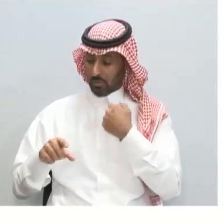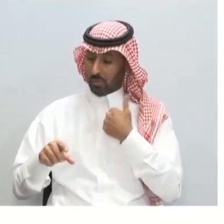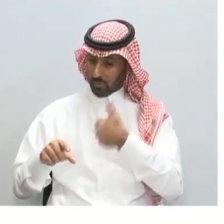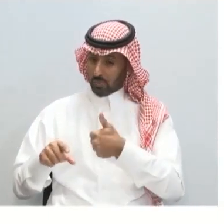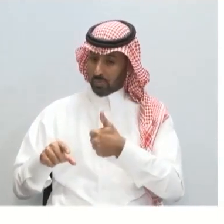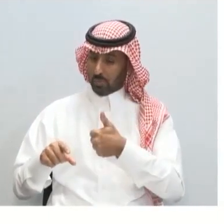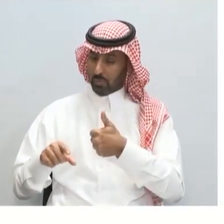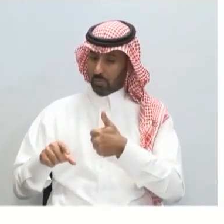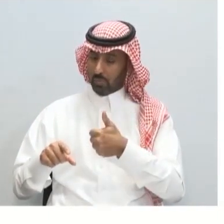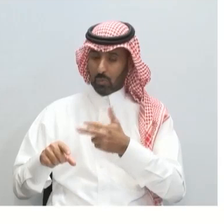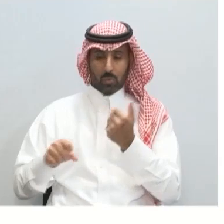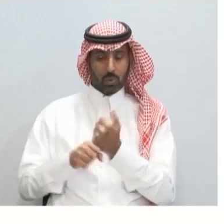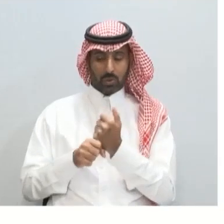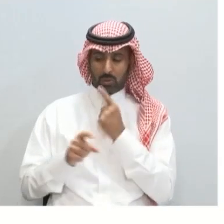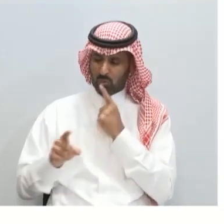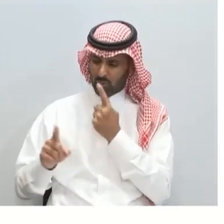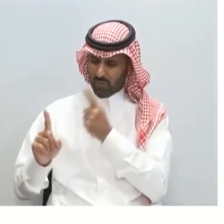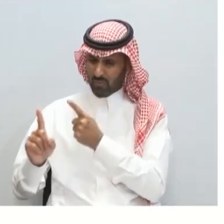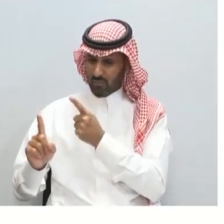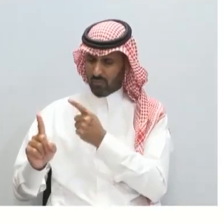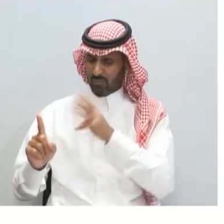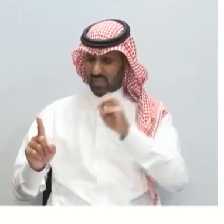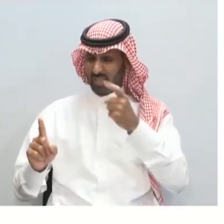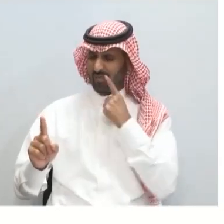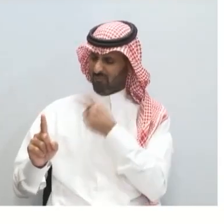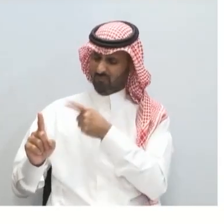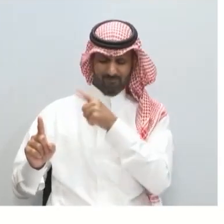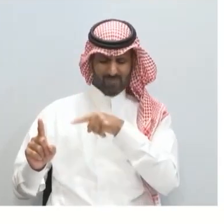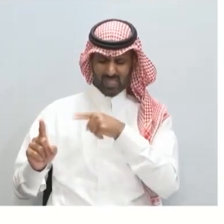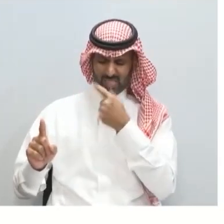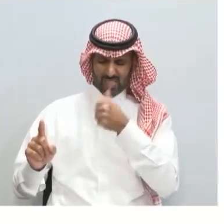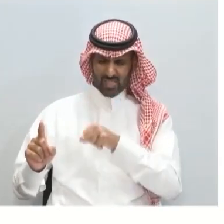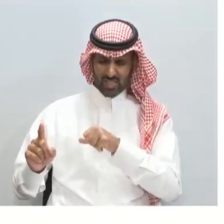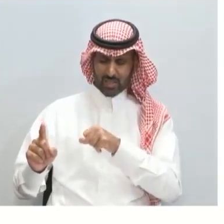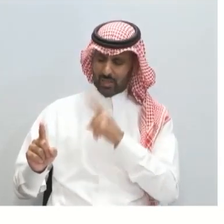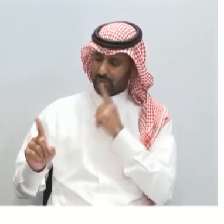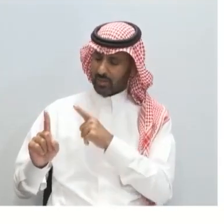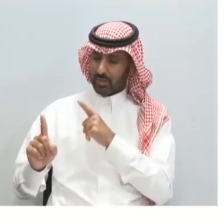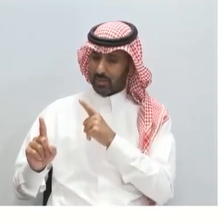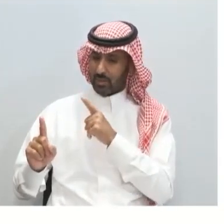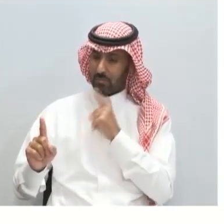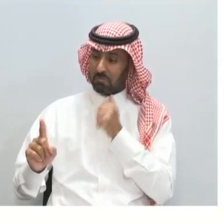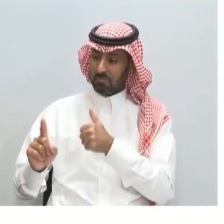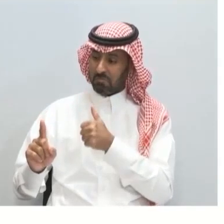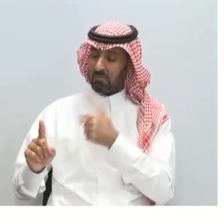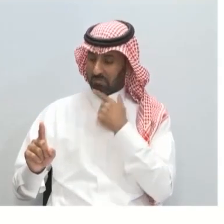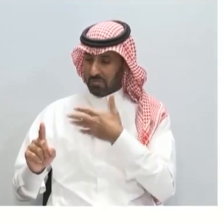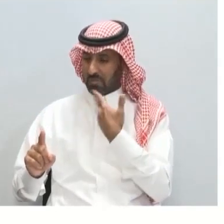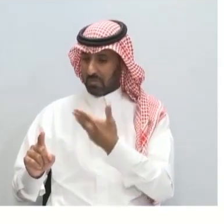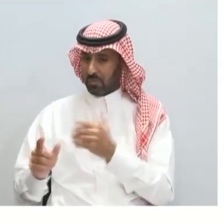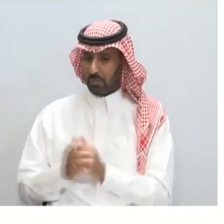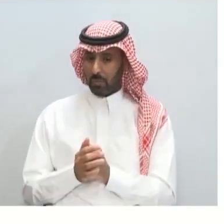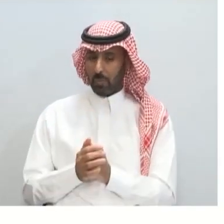done so Fatima when she tries her new dress Maha didn't like the dress but she said that she liked